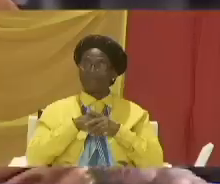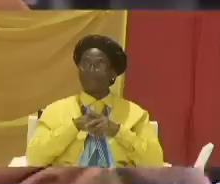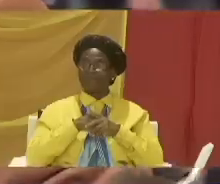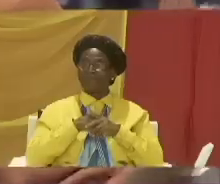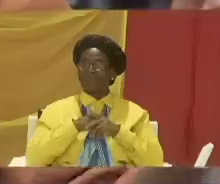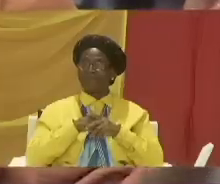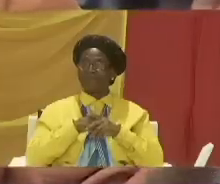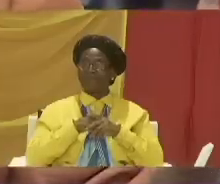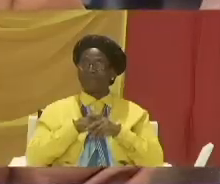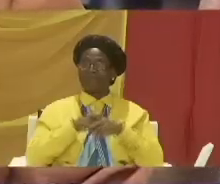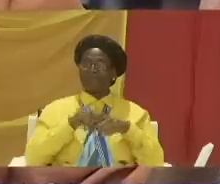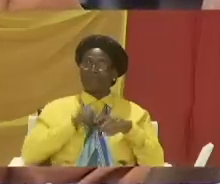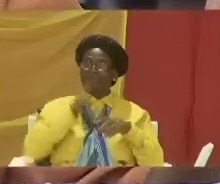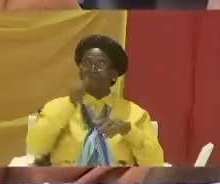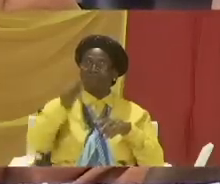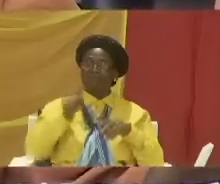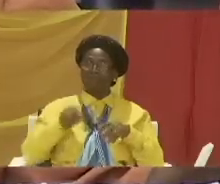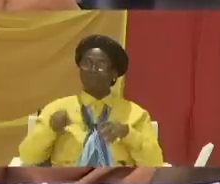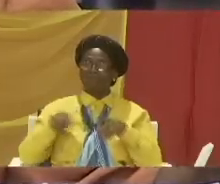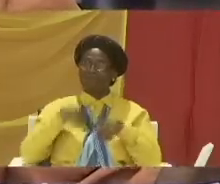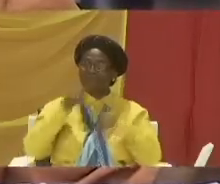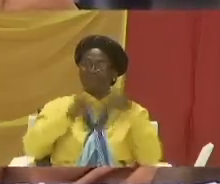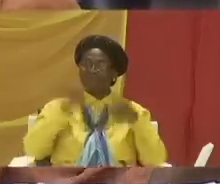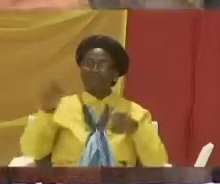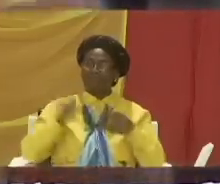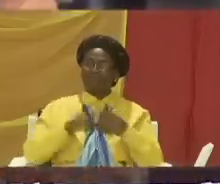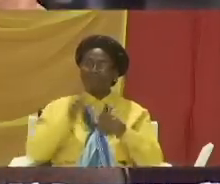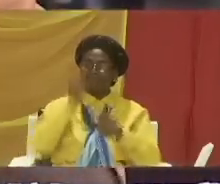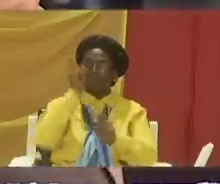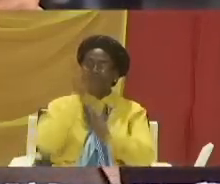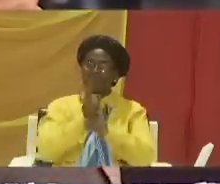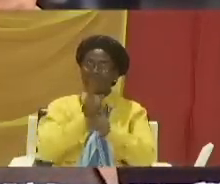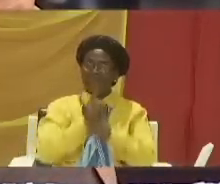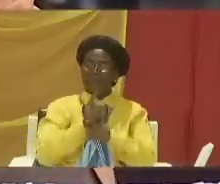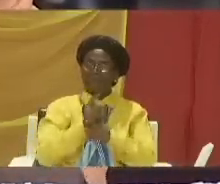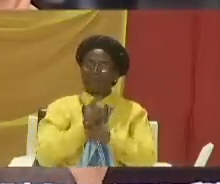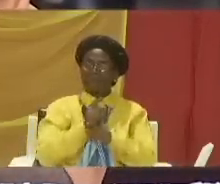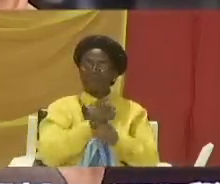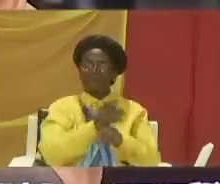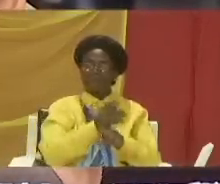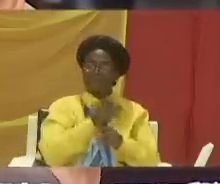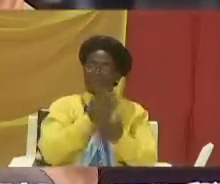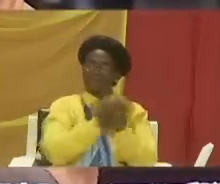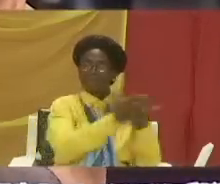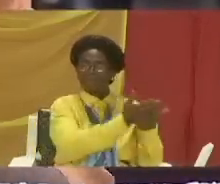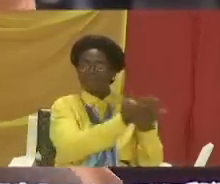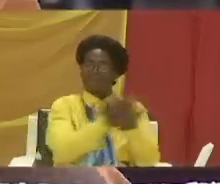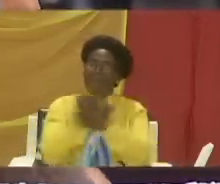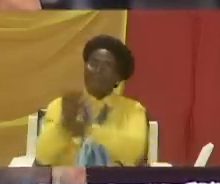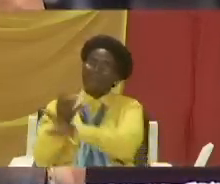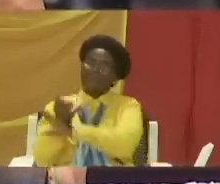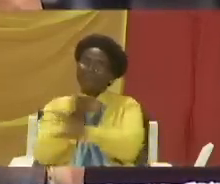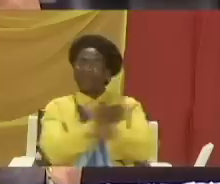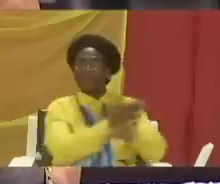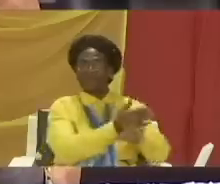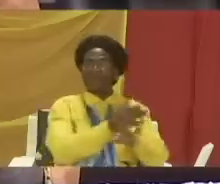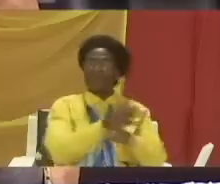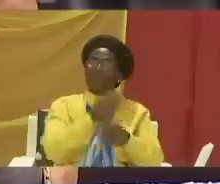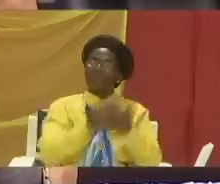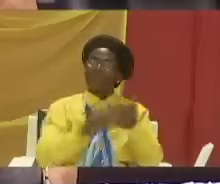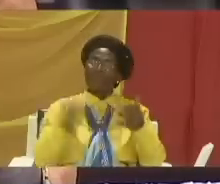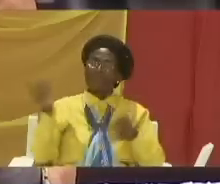I'm going to just plead with those of you who are not in Christ.